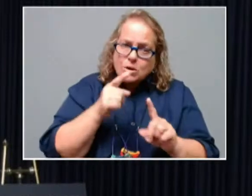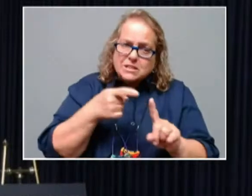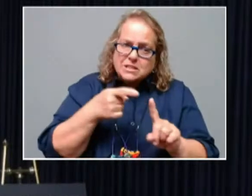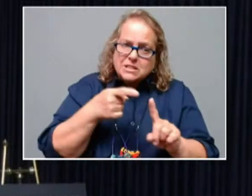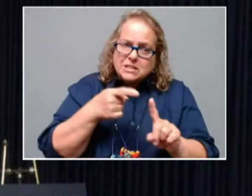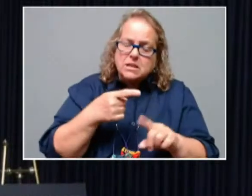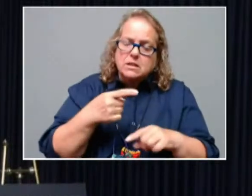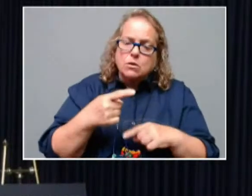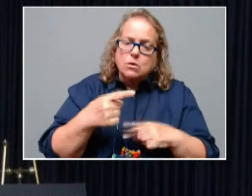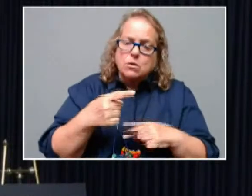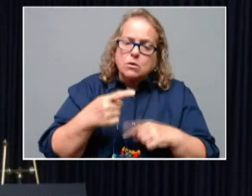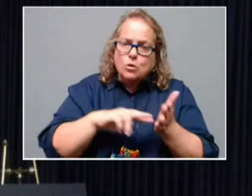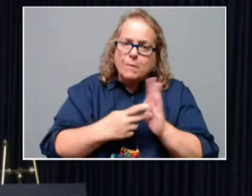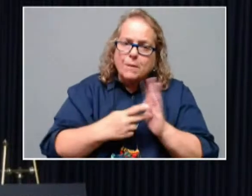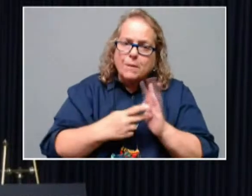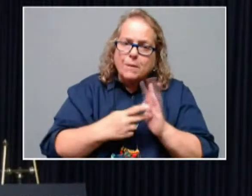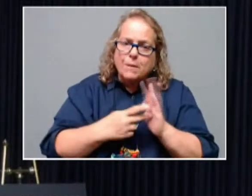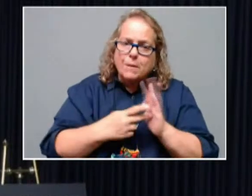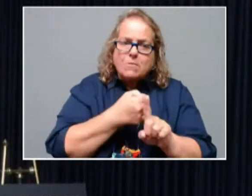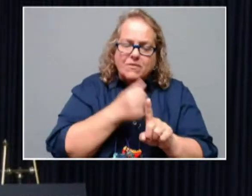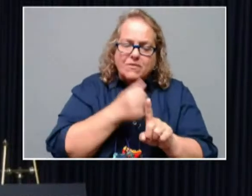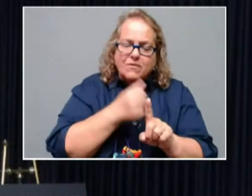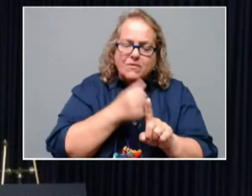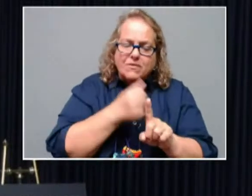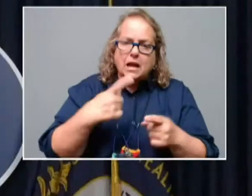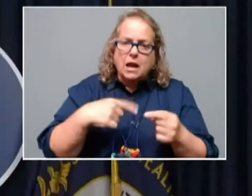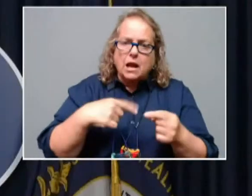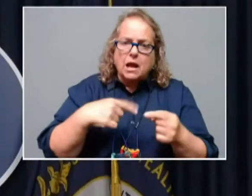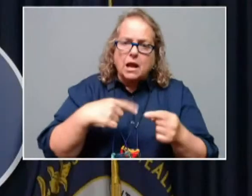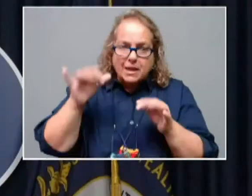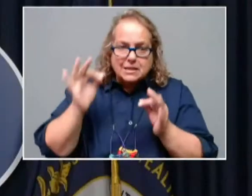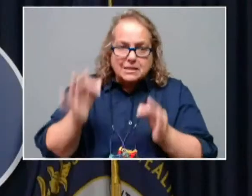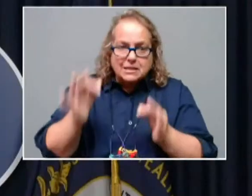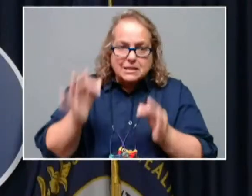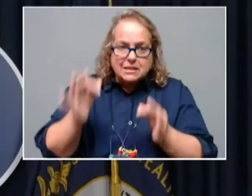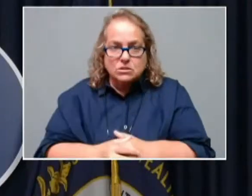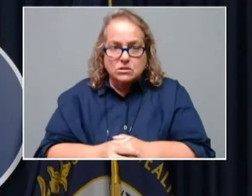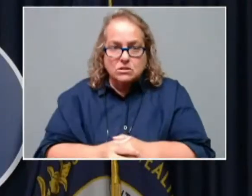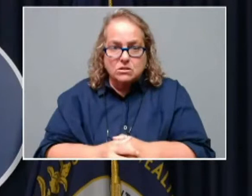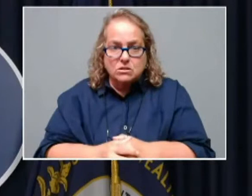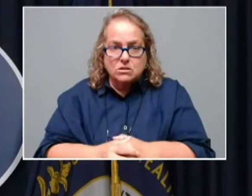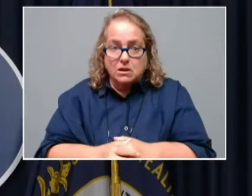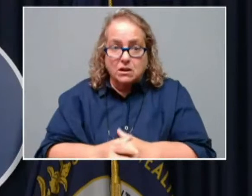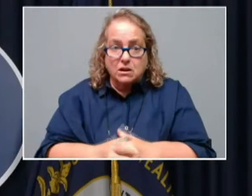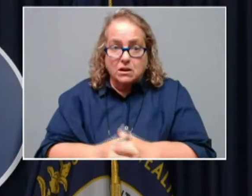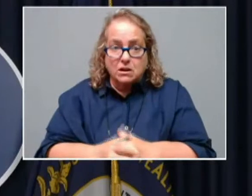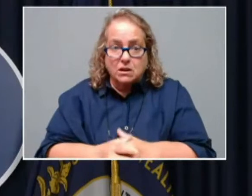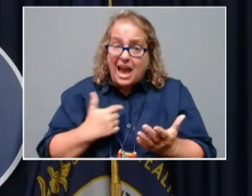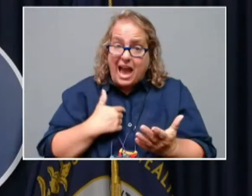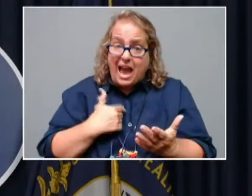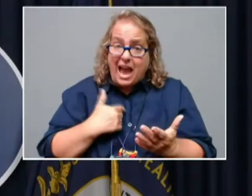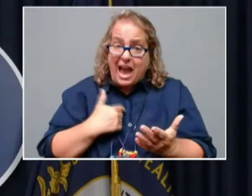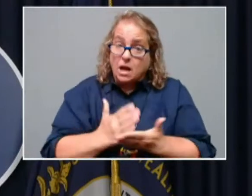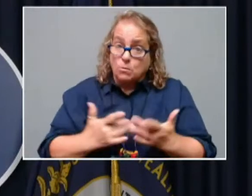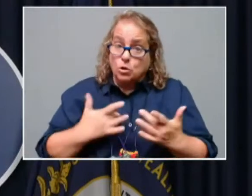as ramifications that could potentially come from that decision? Yeah, I just have concerns